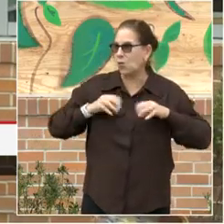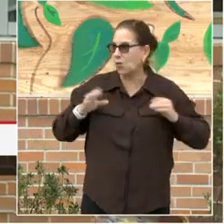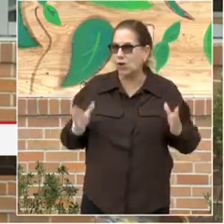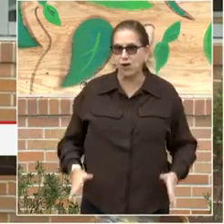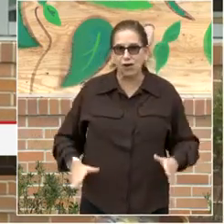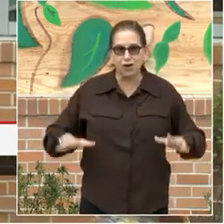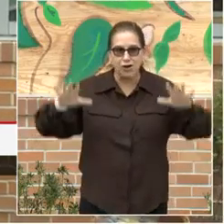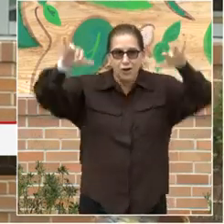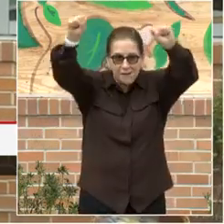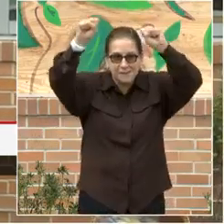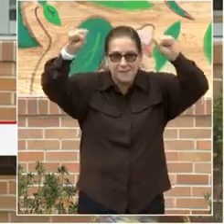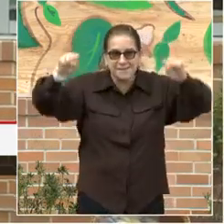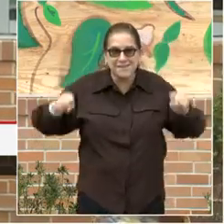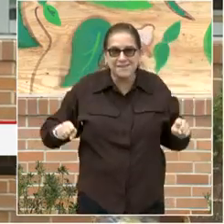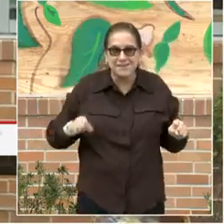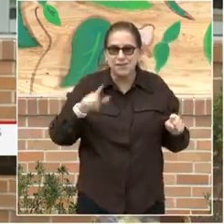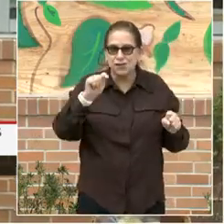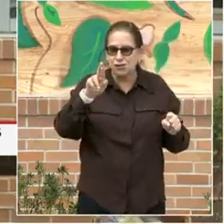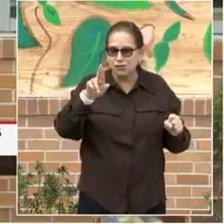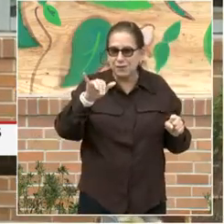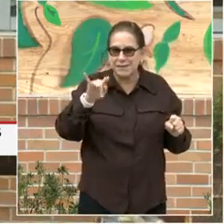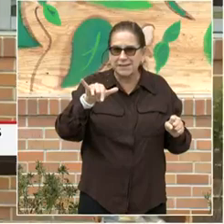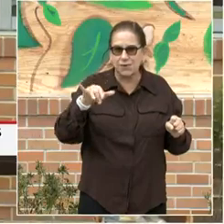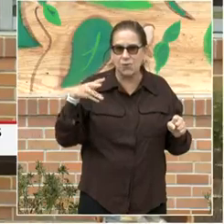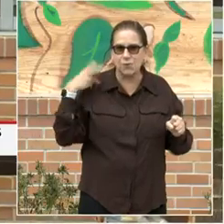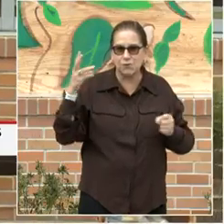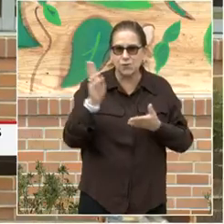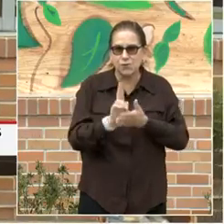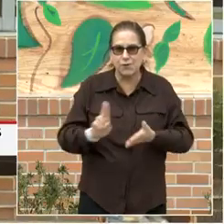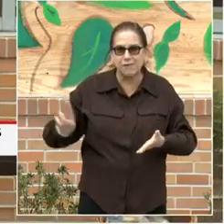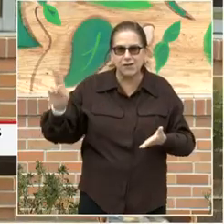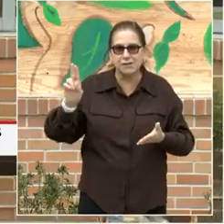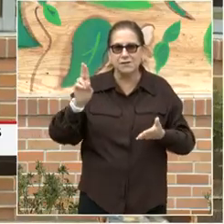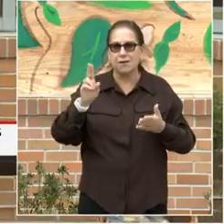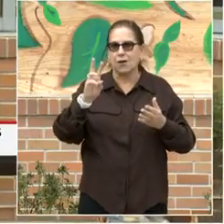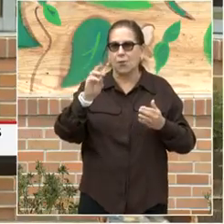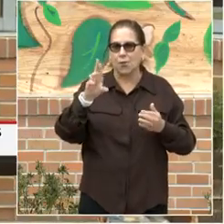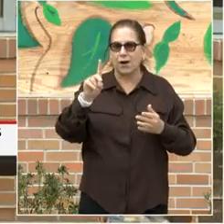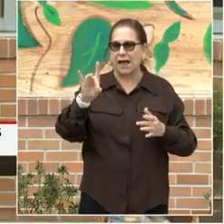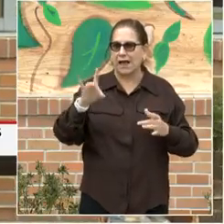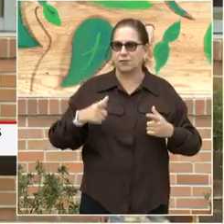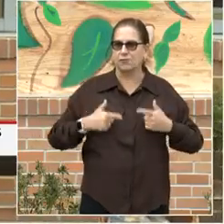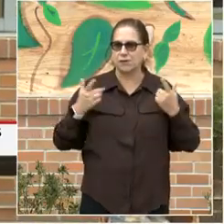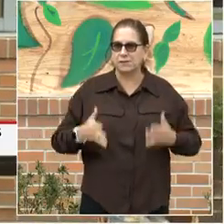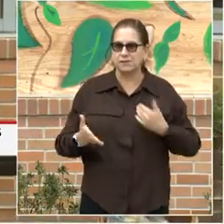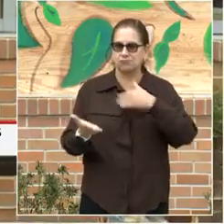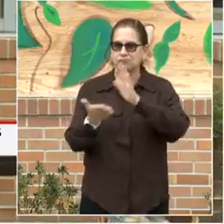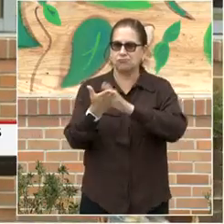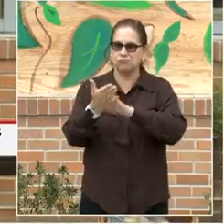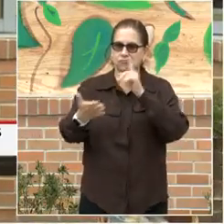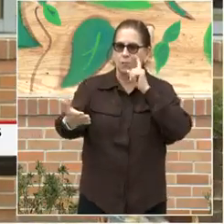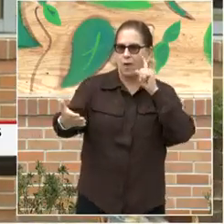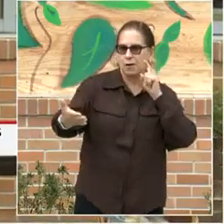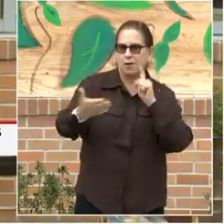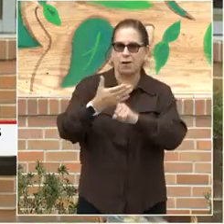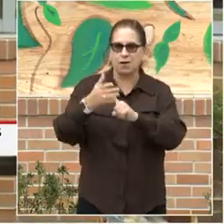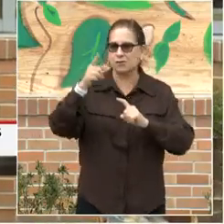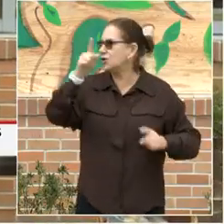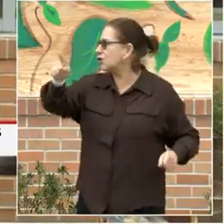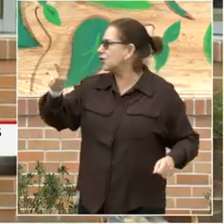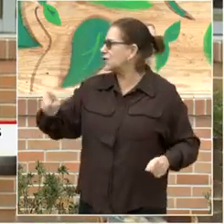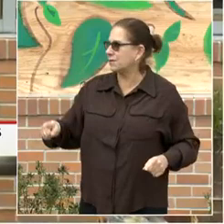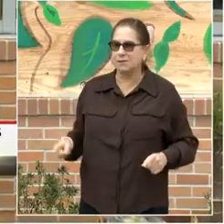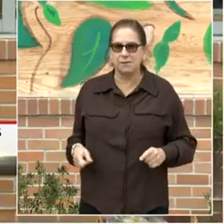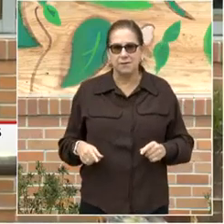Trinity, Washington, and Ward 8 resident. Give her a big round of applause, because that is what it is